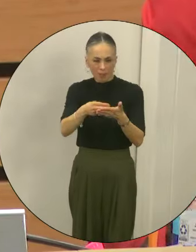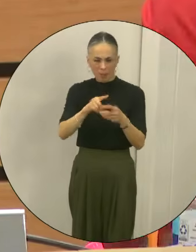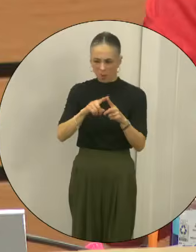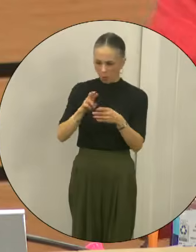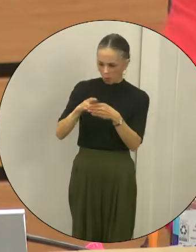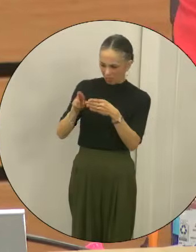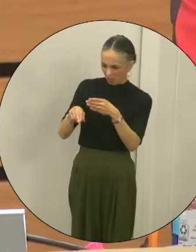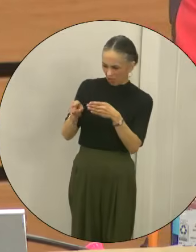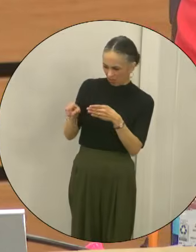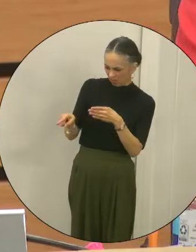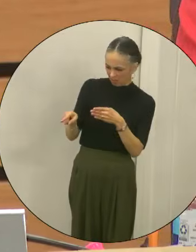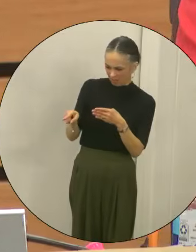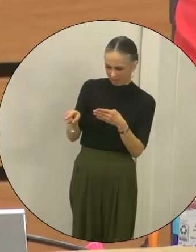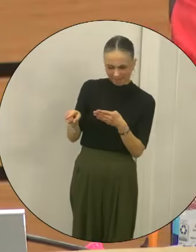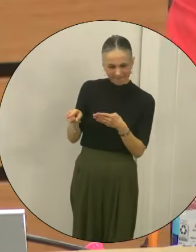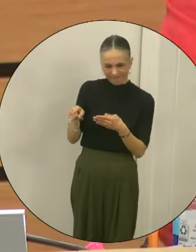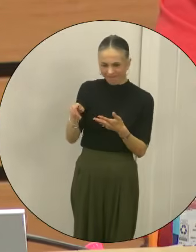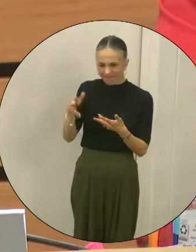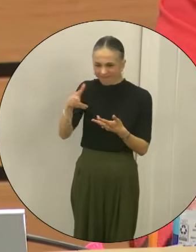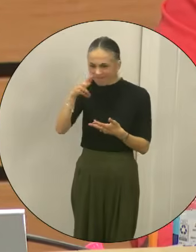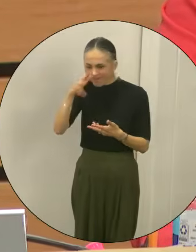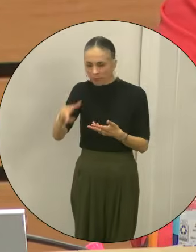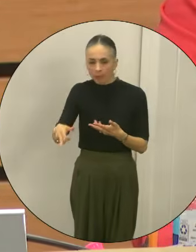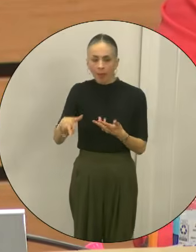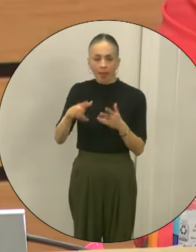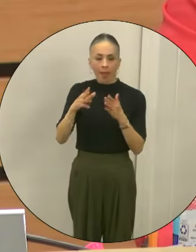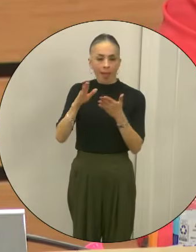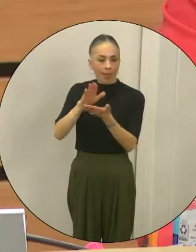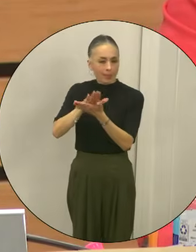have low academic results?